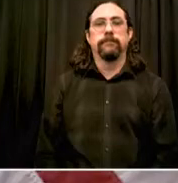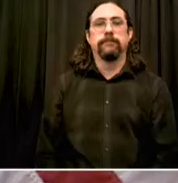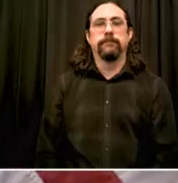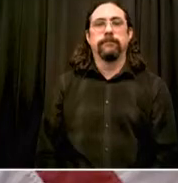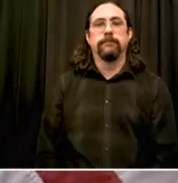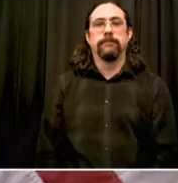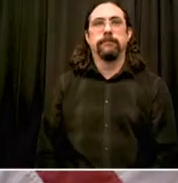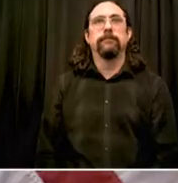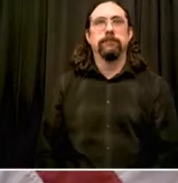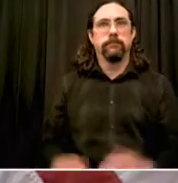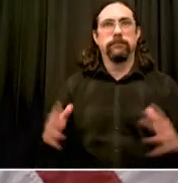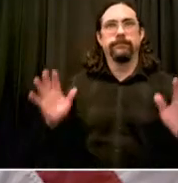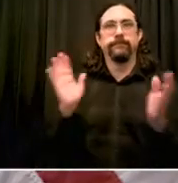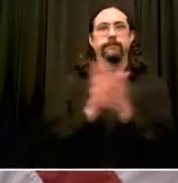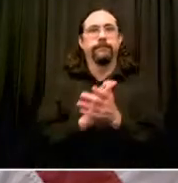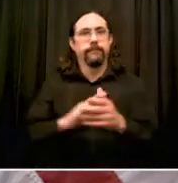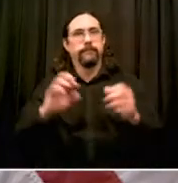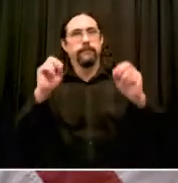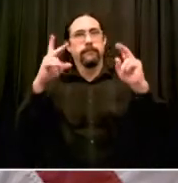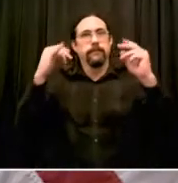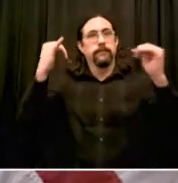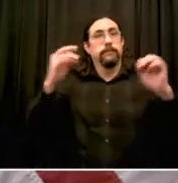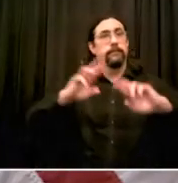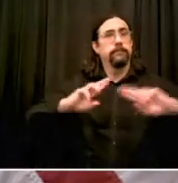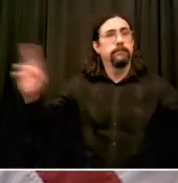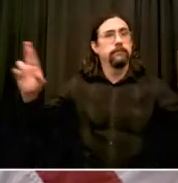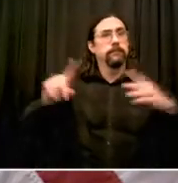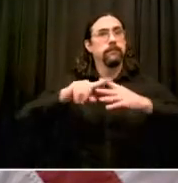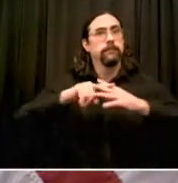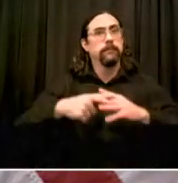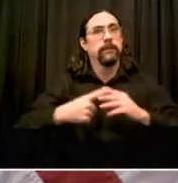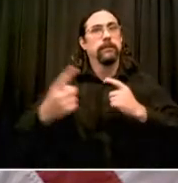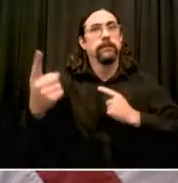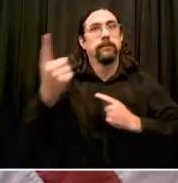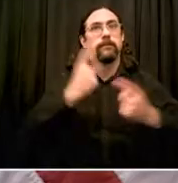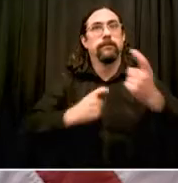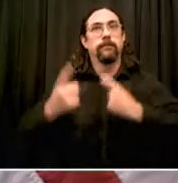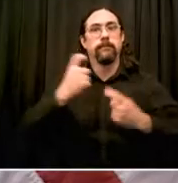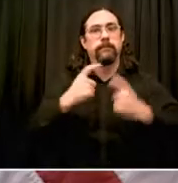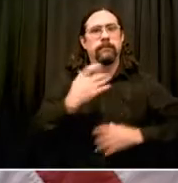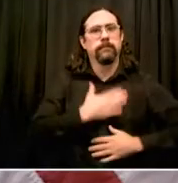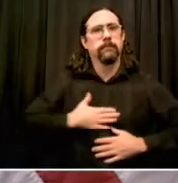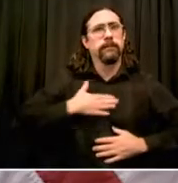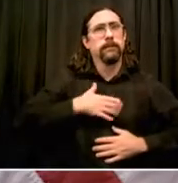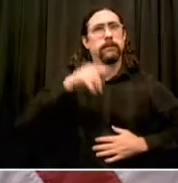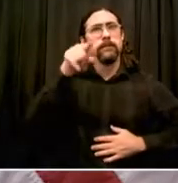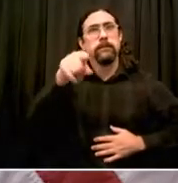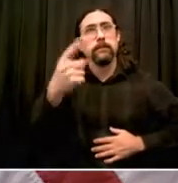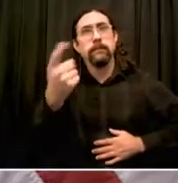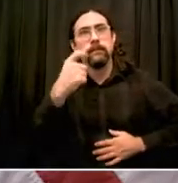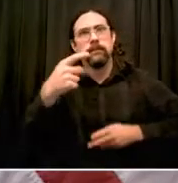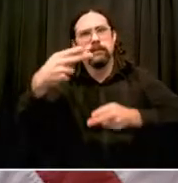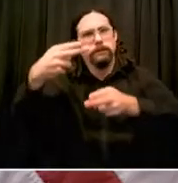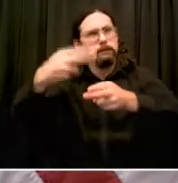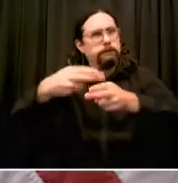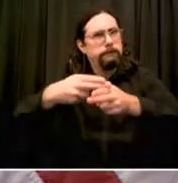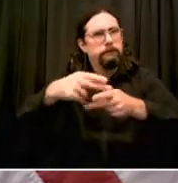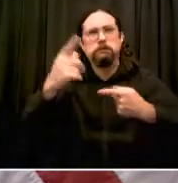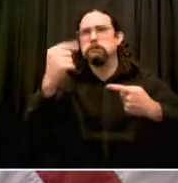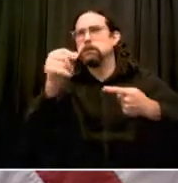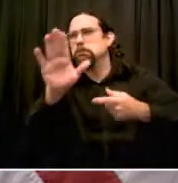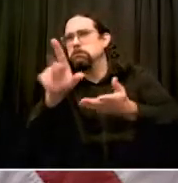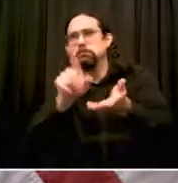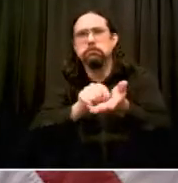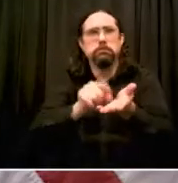turn to our colleagues in the media. Please let me know the name and outlet of each journalist. We'll now begin our